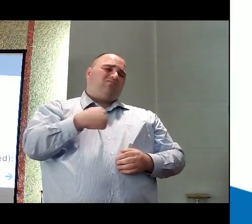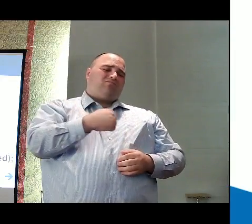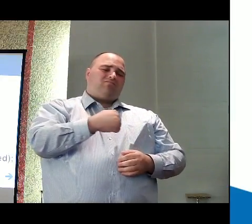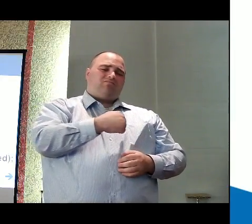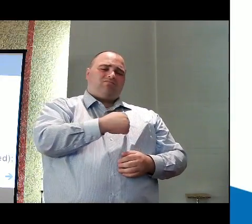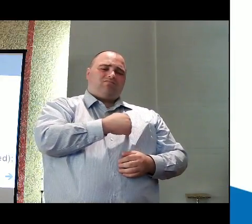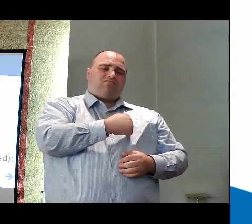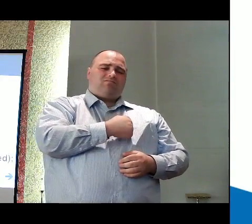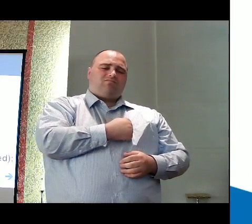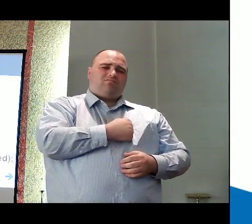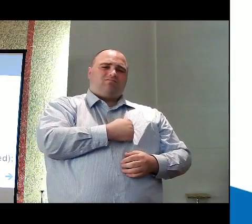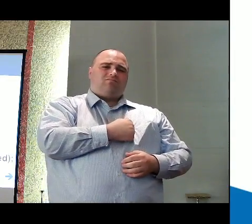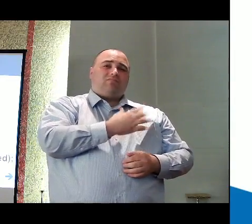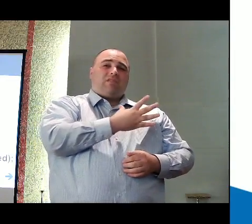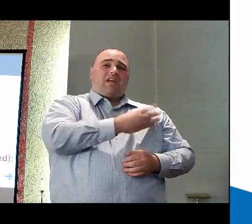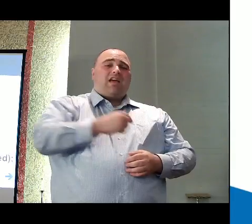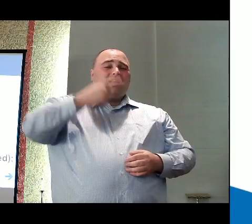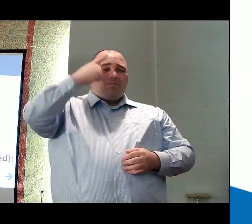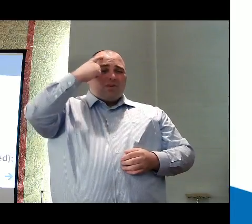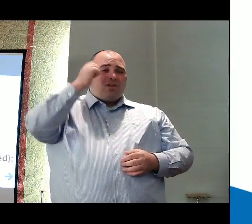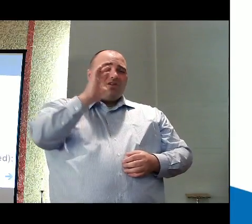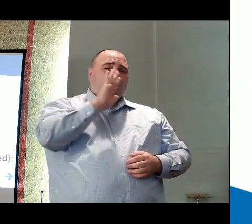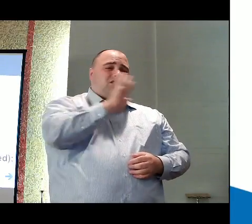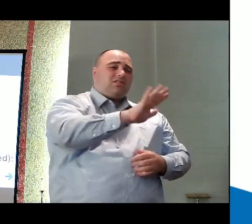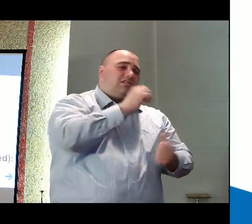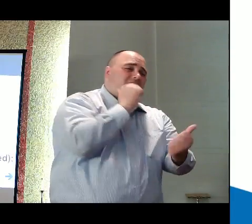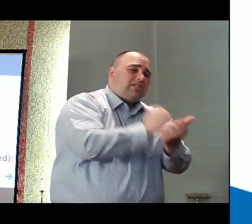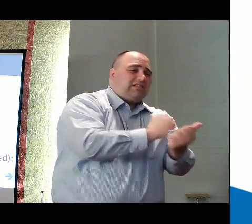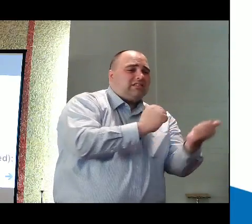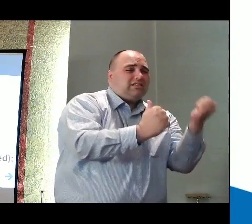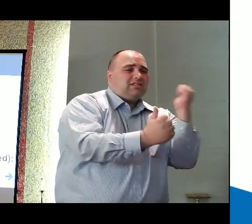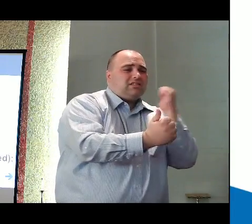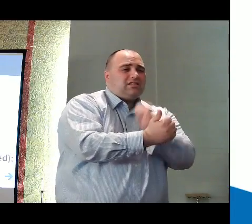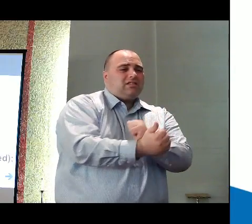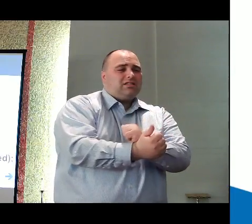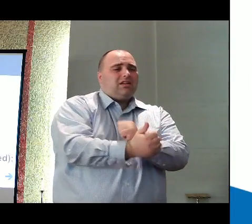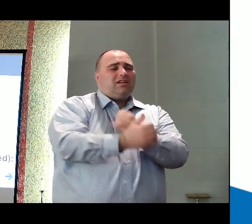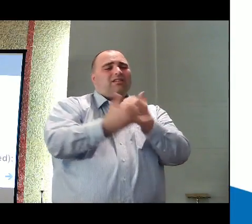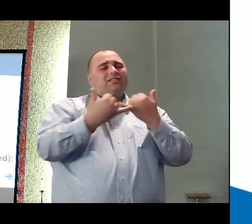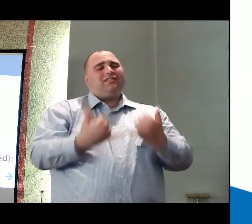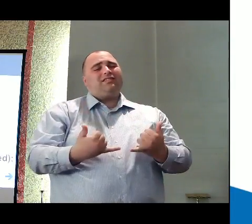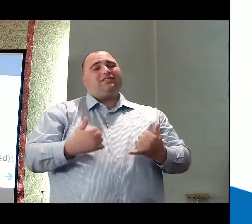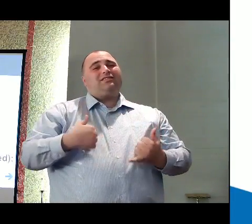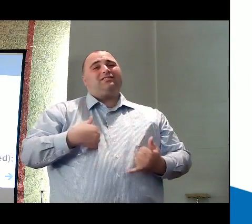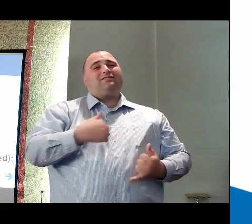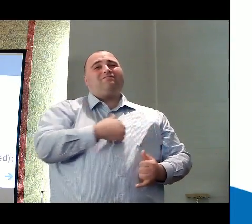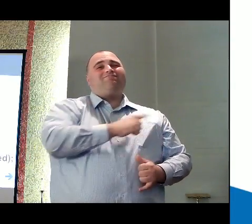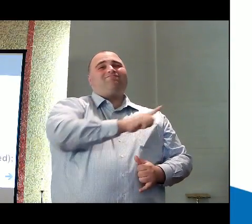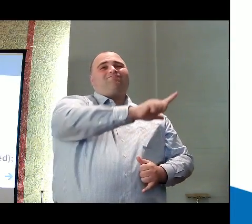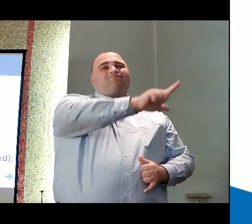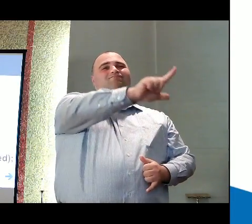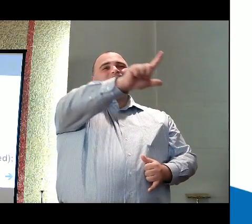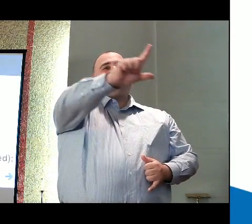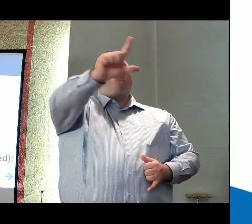shame for us, and by his wounds we